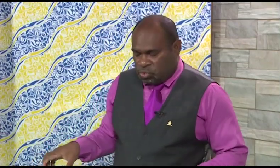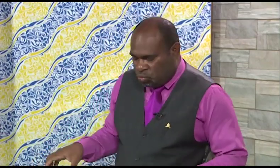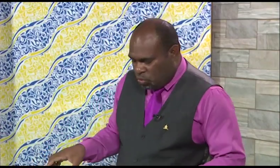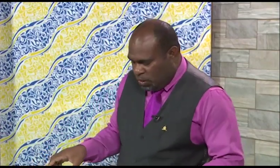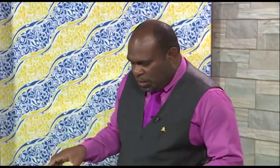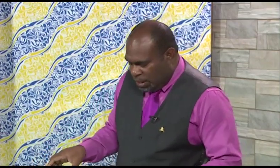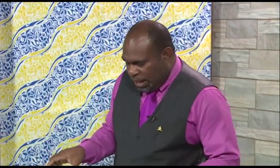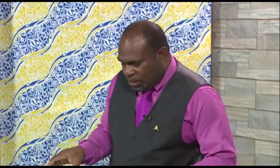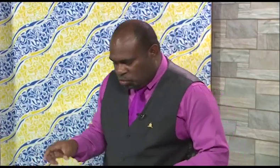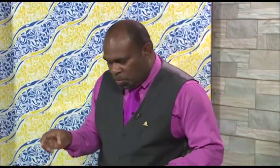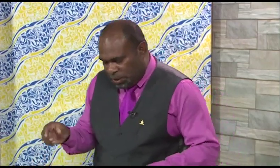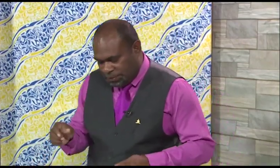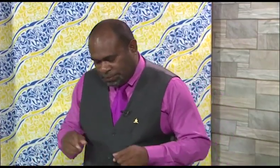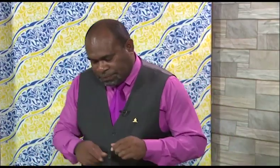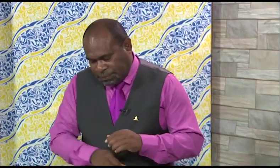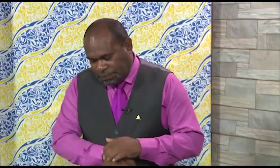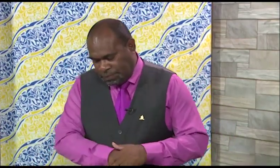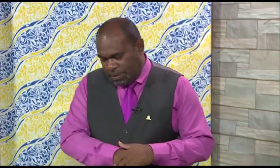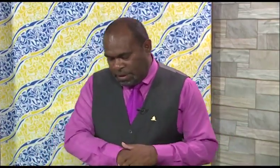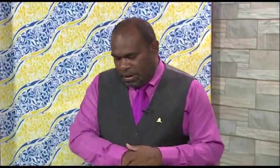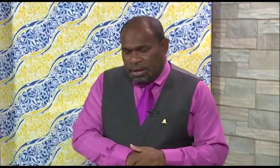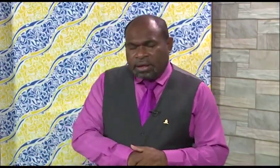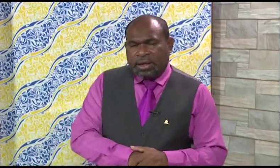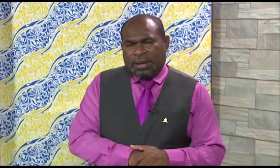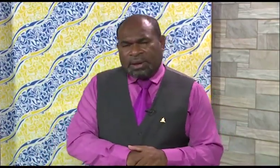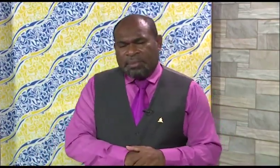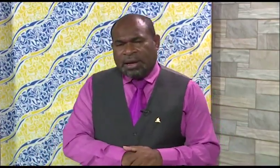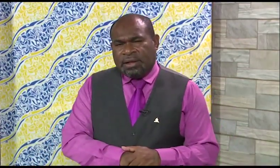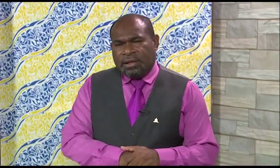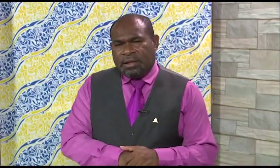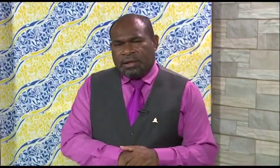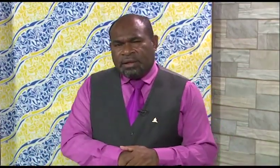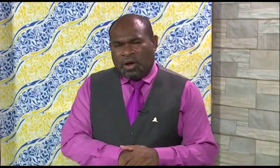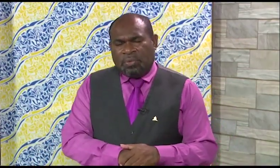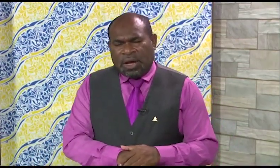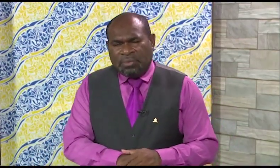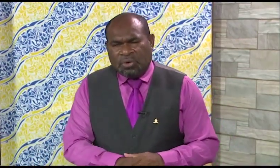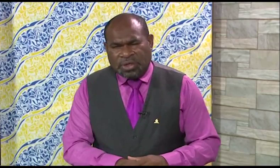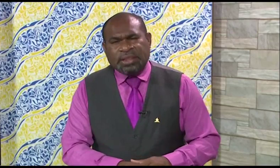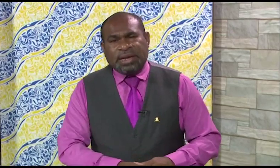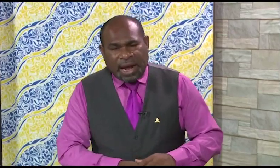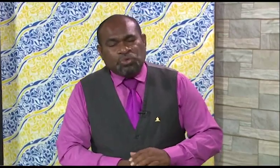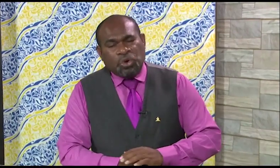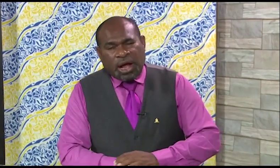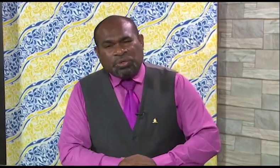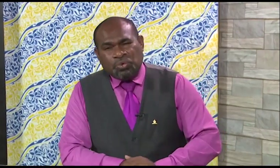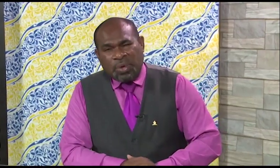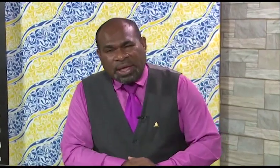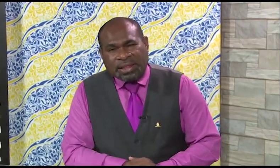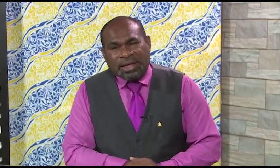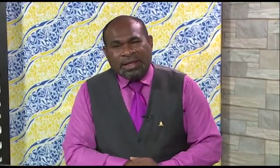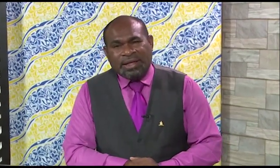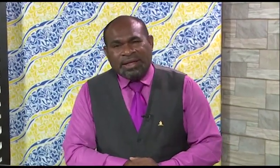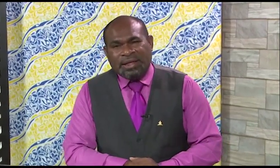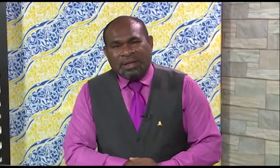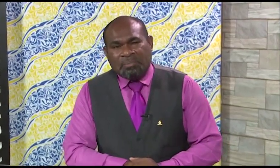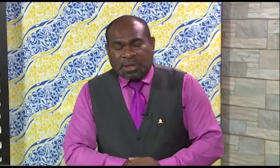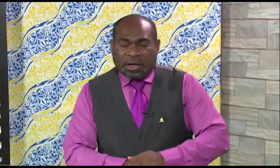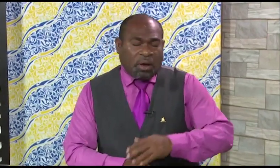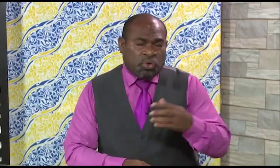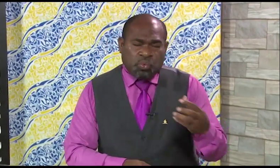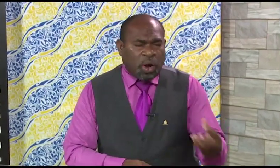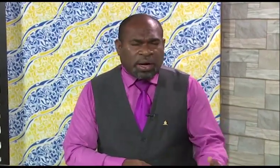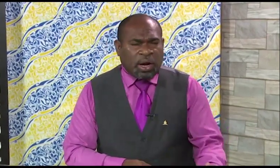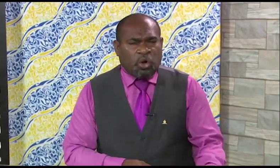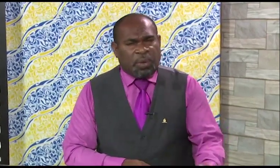e davo tu e katuba klaba kalmani o be kavi ko sek dina ngani dono kai tu weekend me